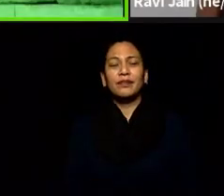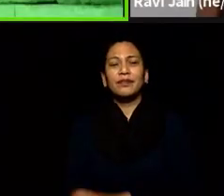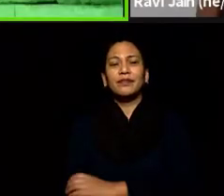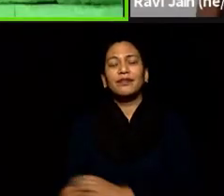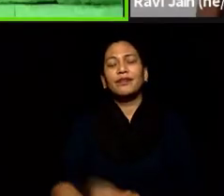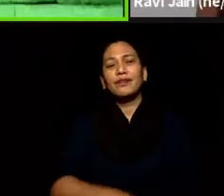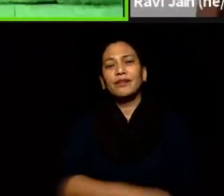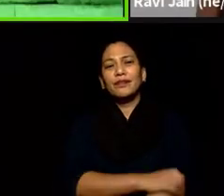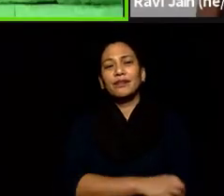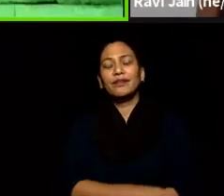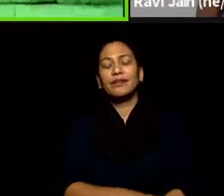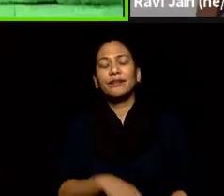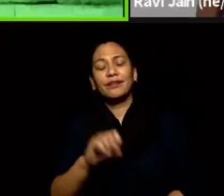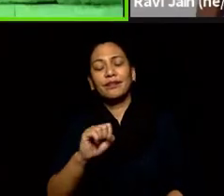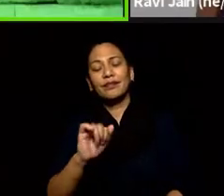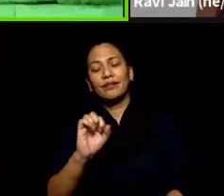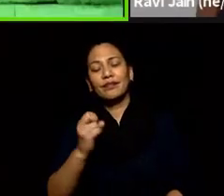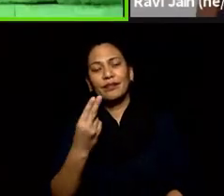So